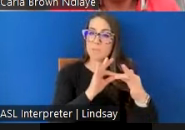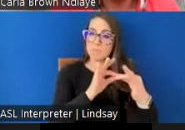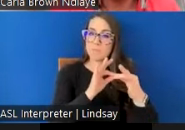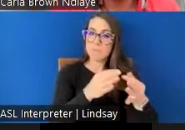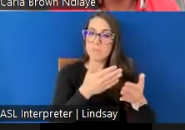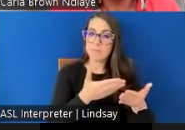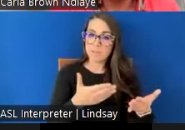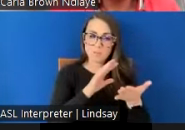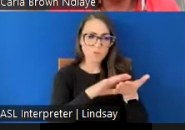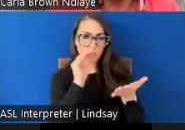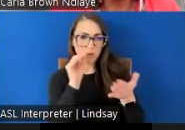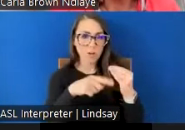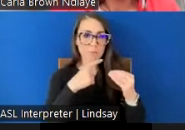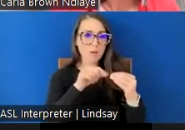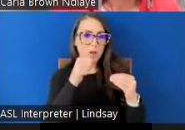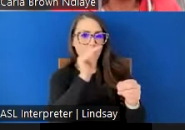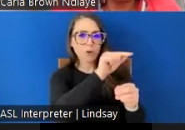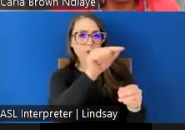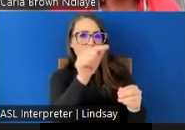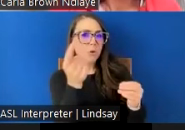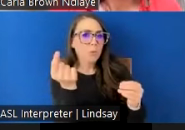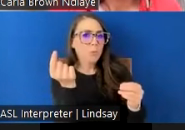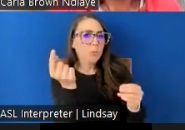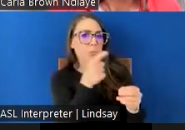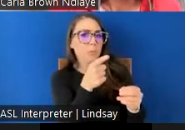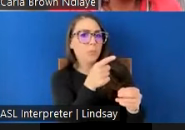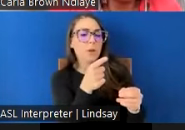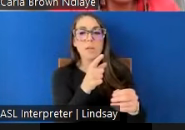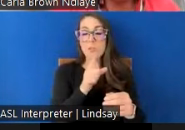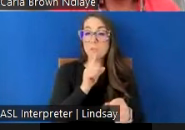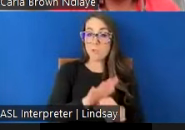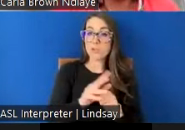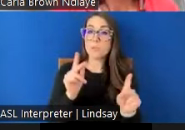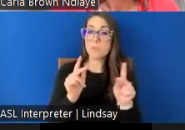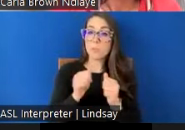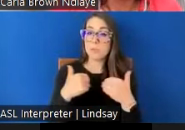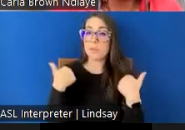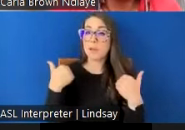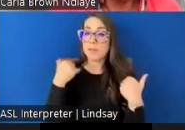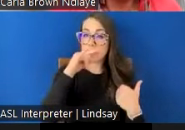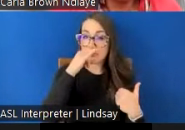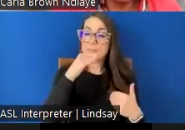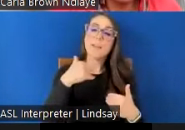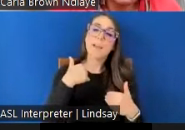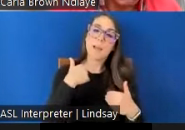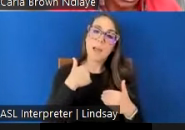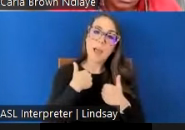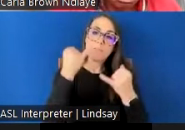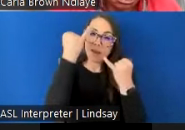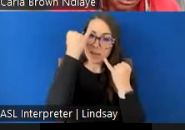what other places are doing to ensure that people that with young kids have ideas